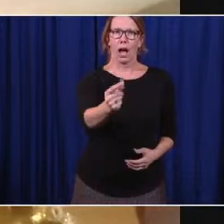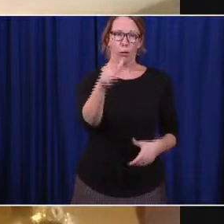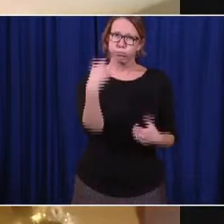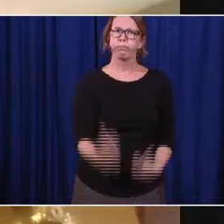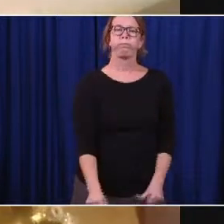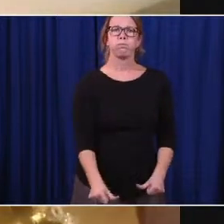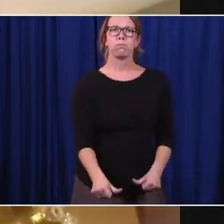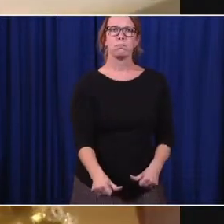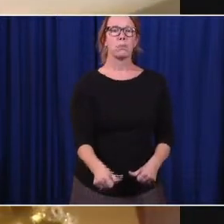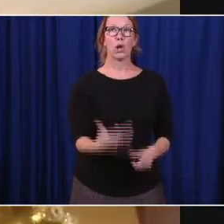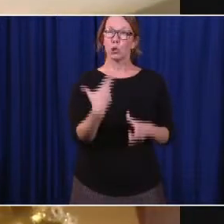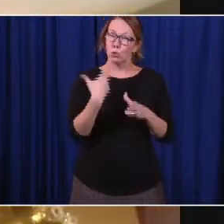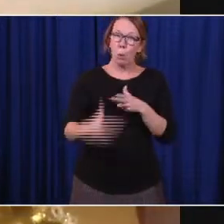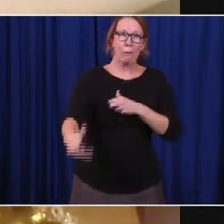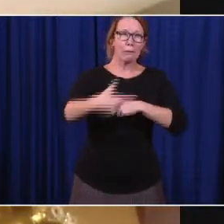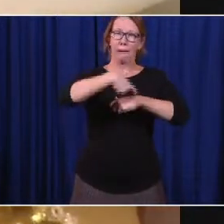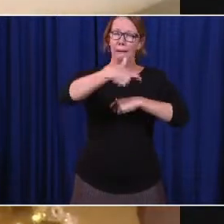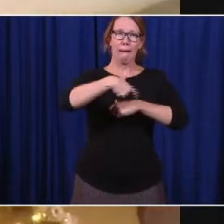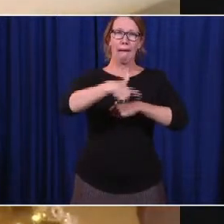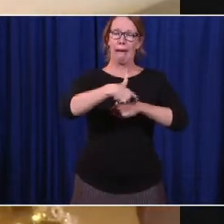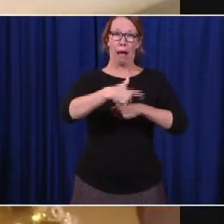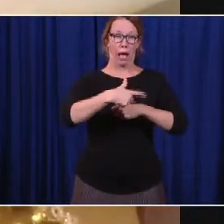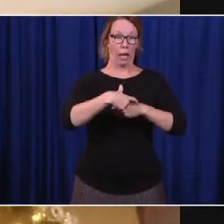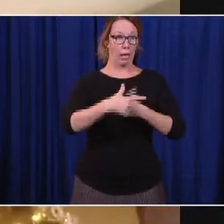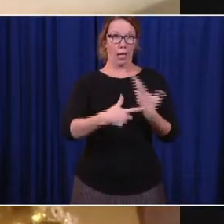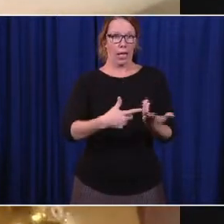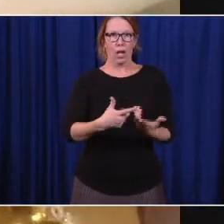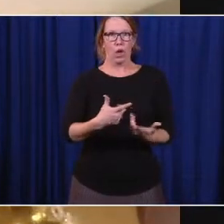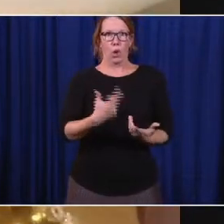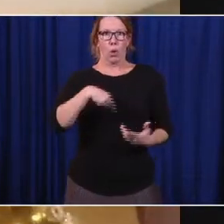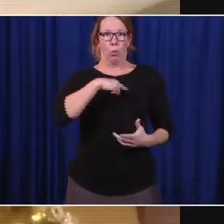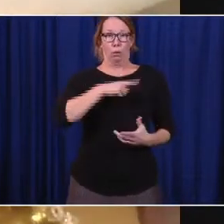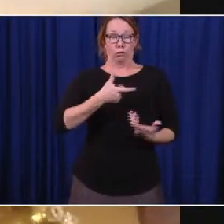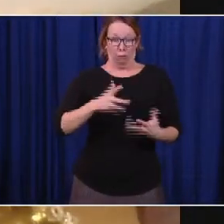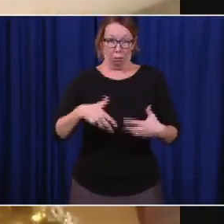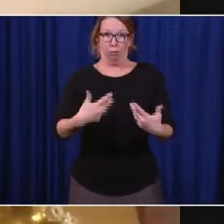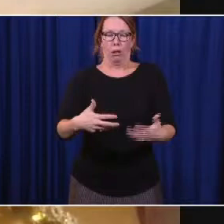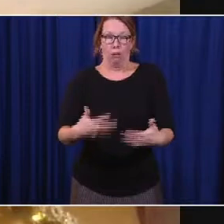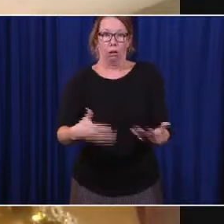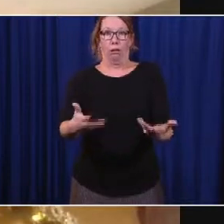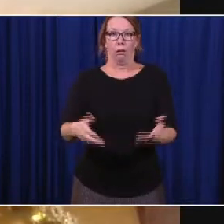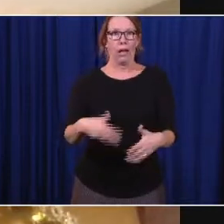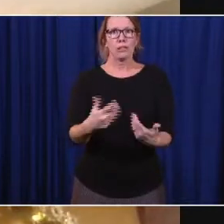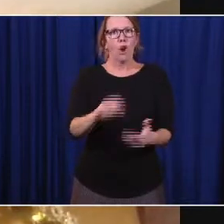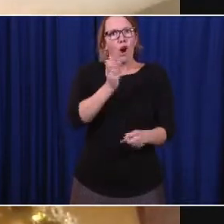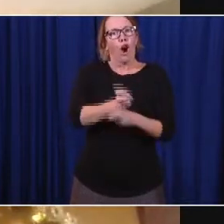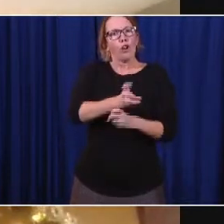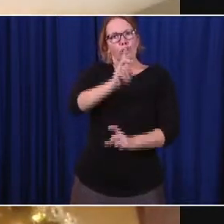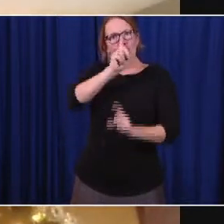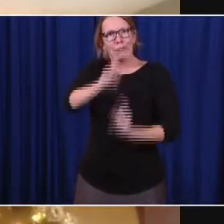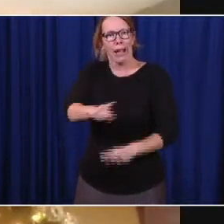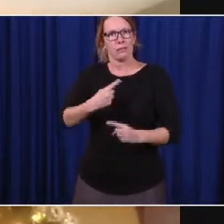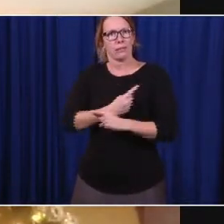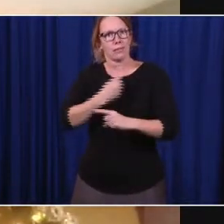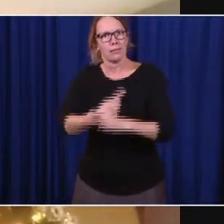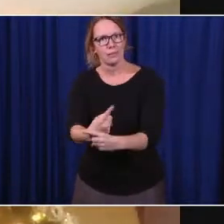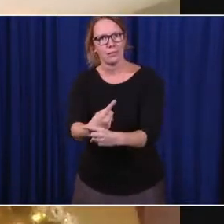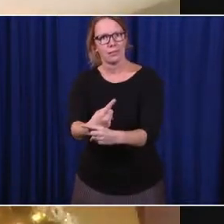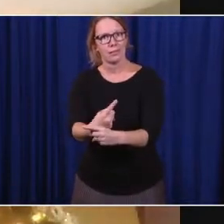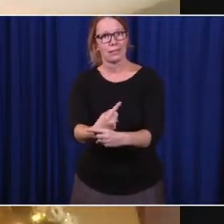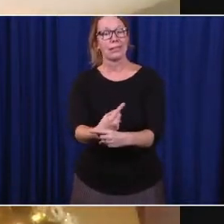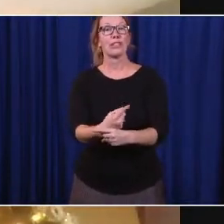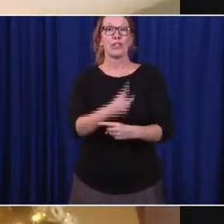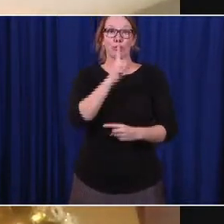it happens in such a short amount of time, it's hard for us to react. So I feel like comparing our patients